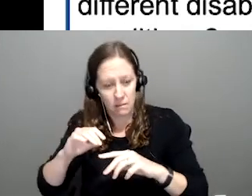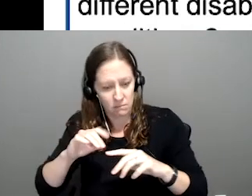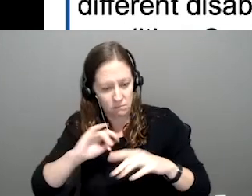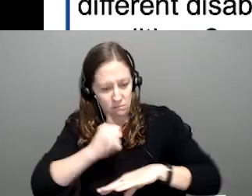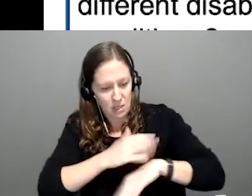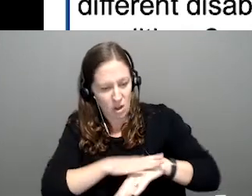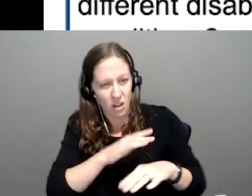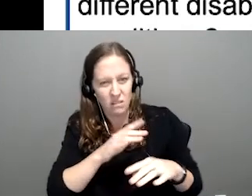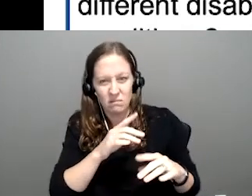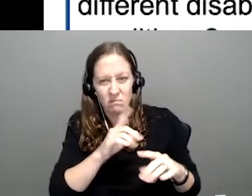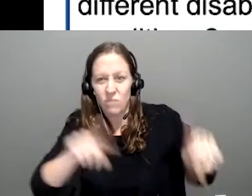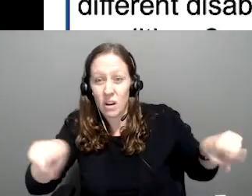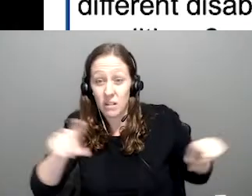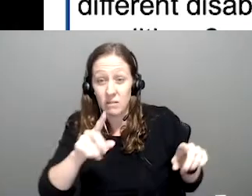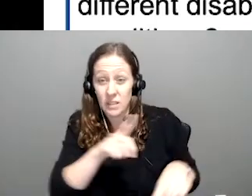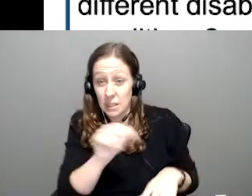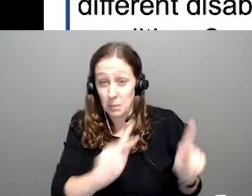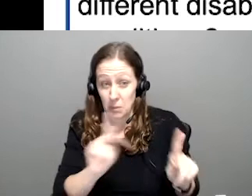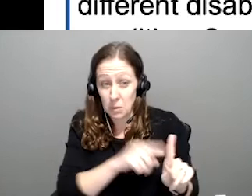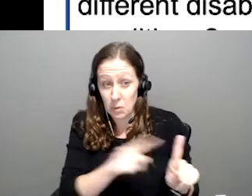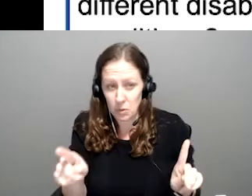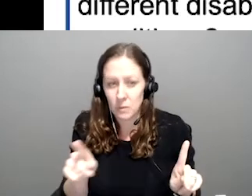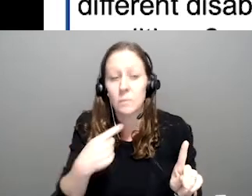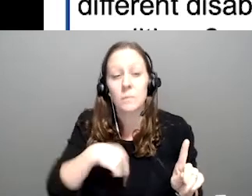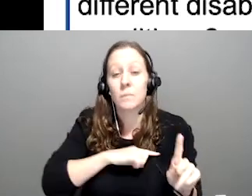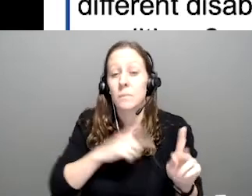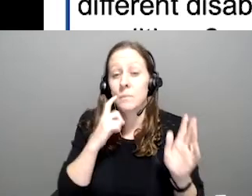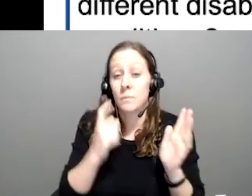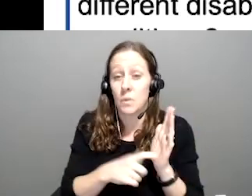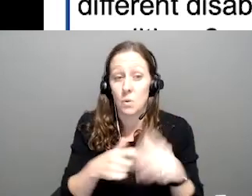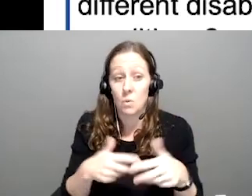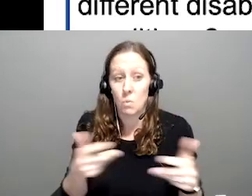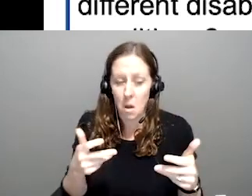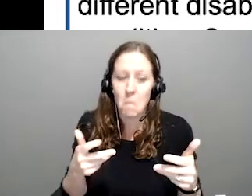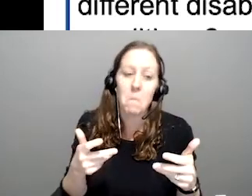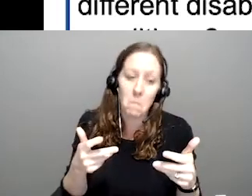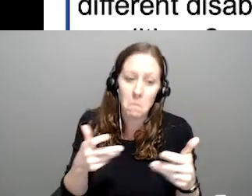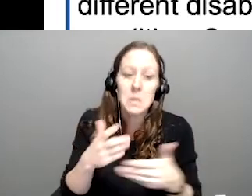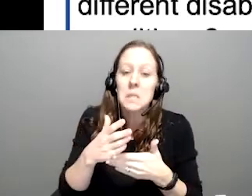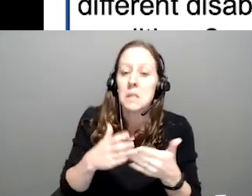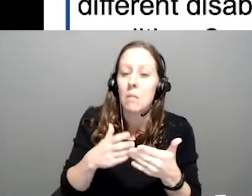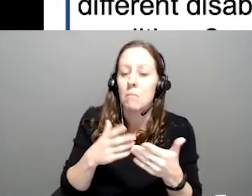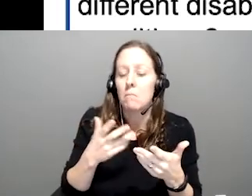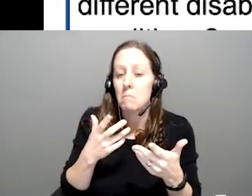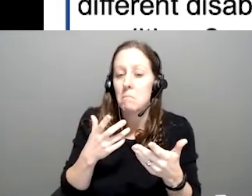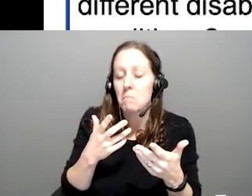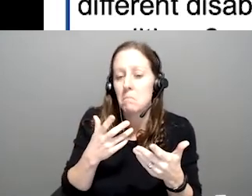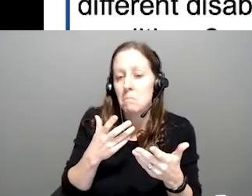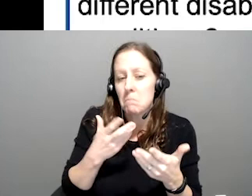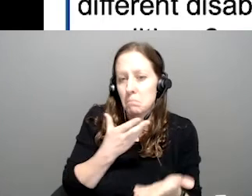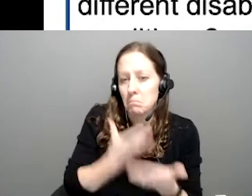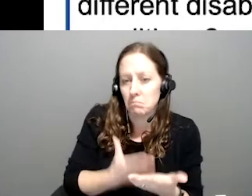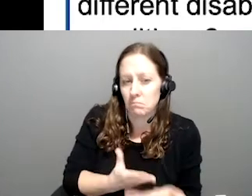here, what we found was there was some moderate levels of evidence for the effectiveness of supported employment